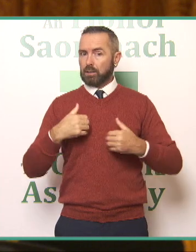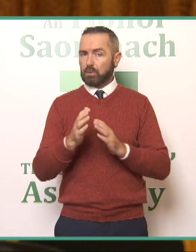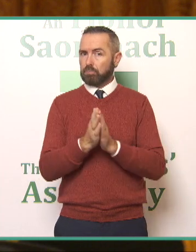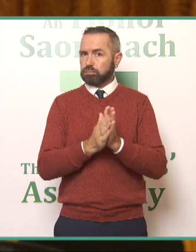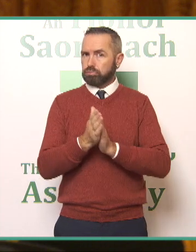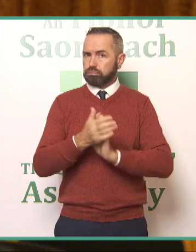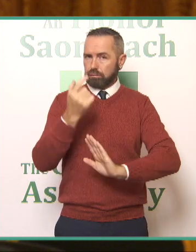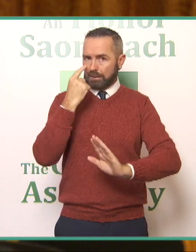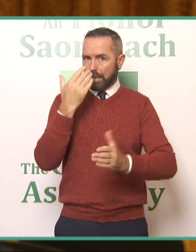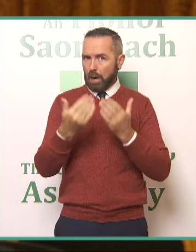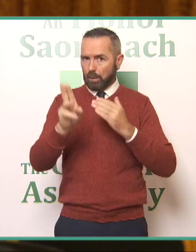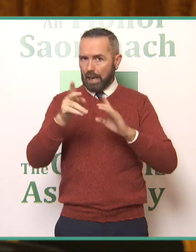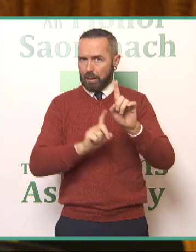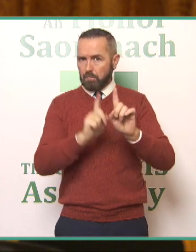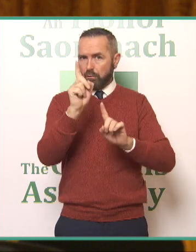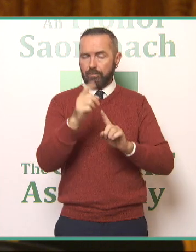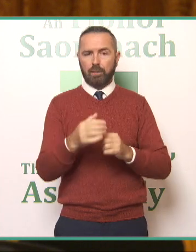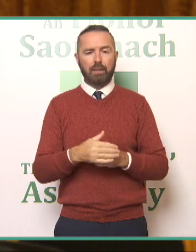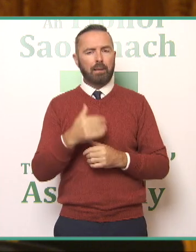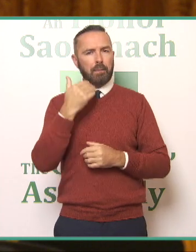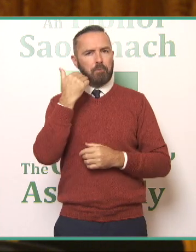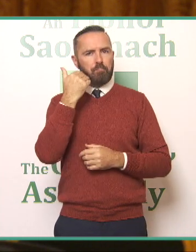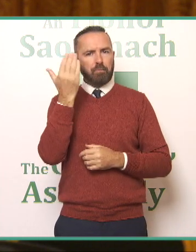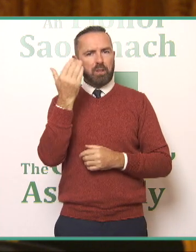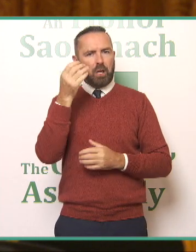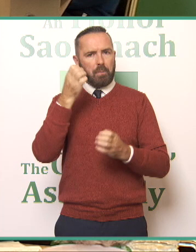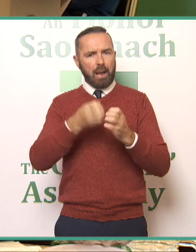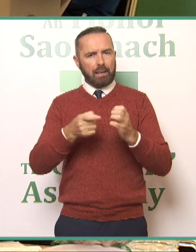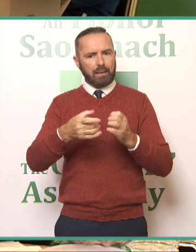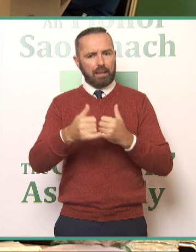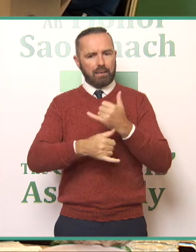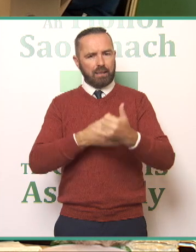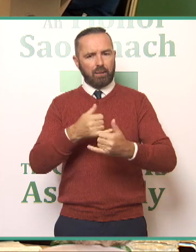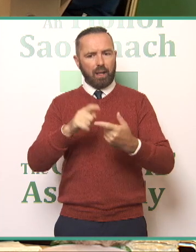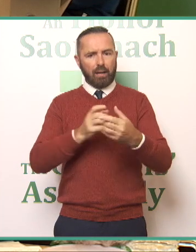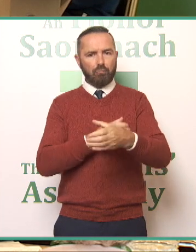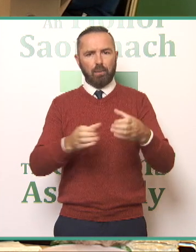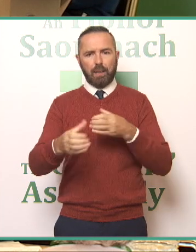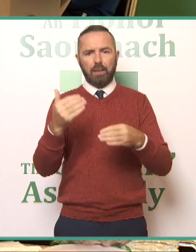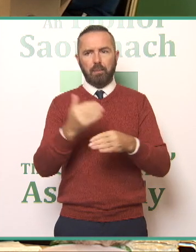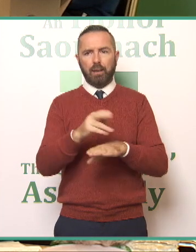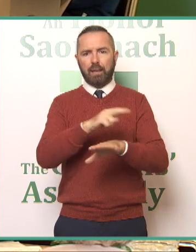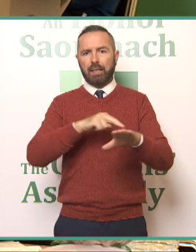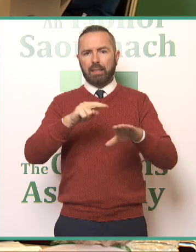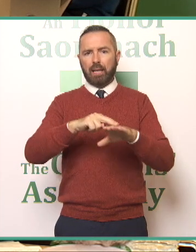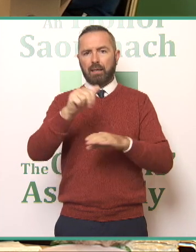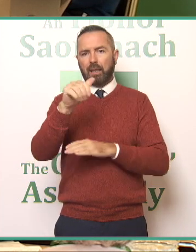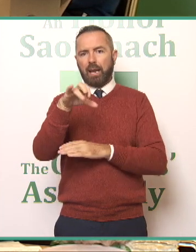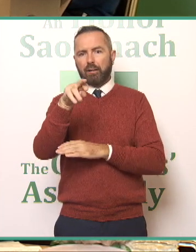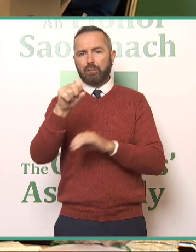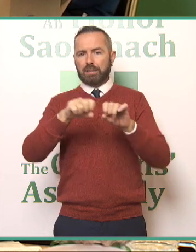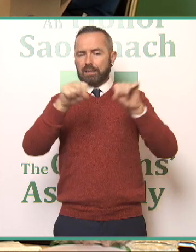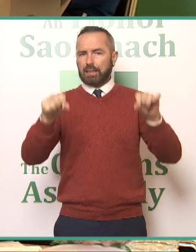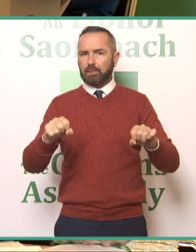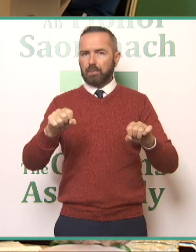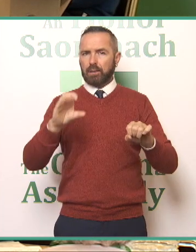how things can actually work. It's a real pity that it's ending at the end of the year to be replaced by the National Acres Scheme, because